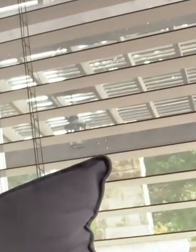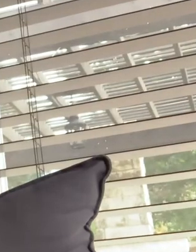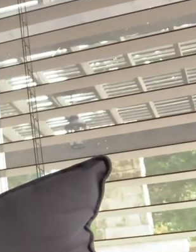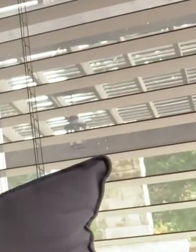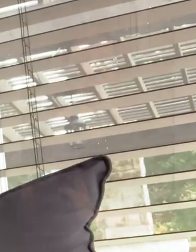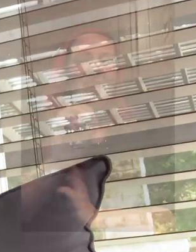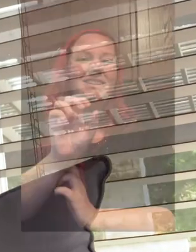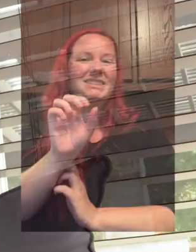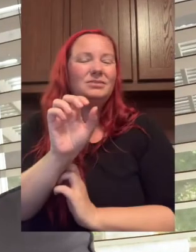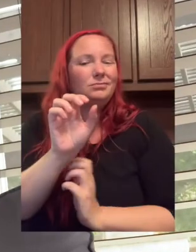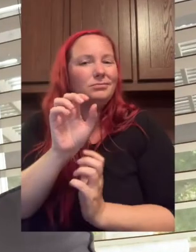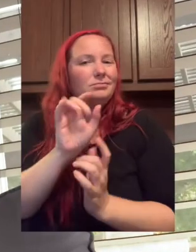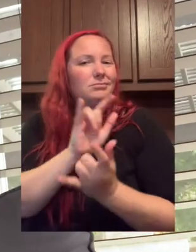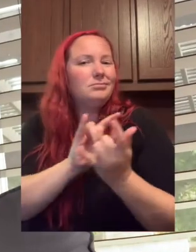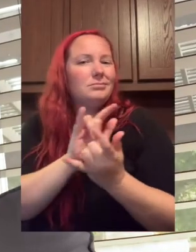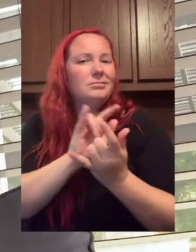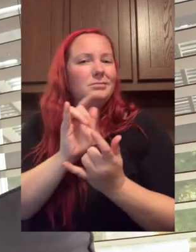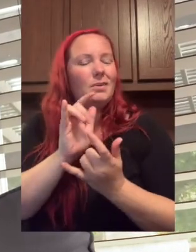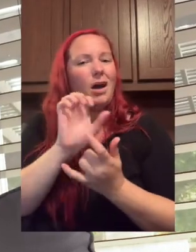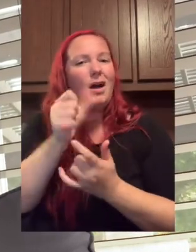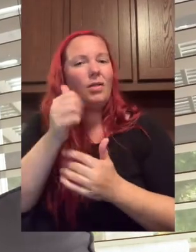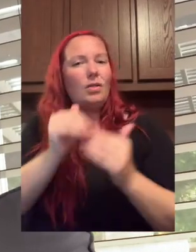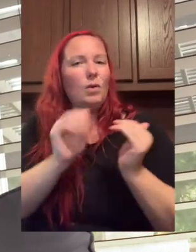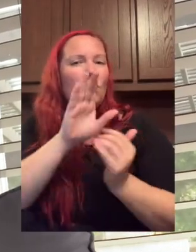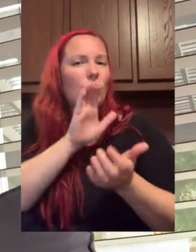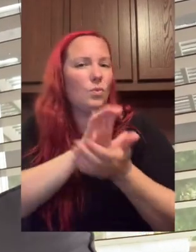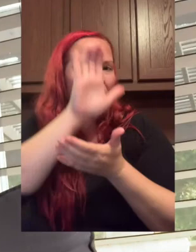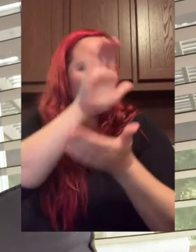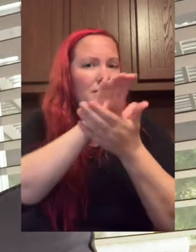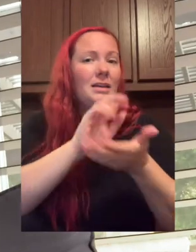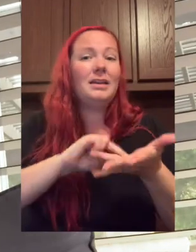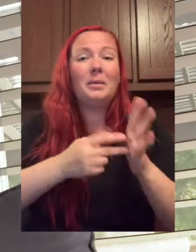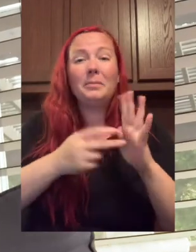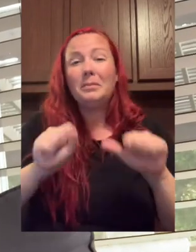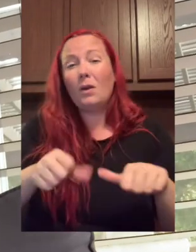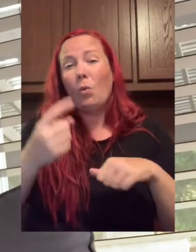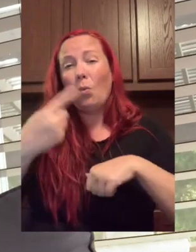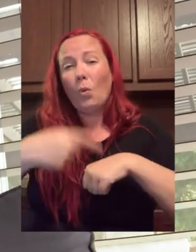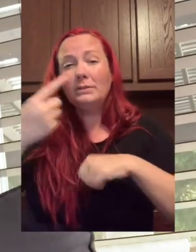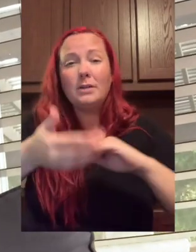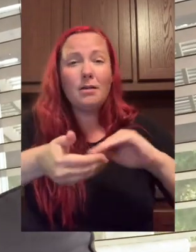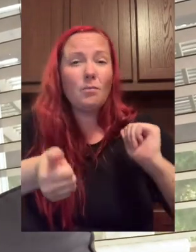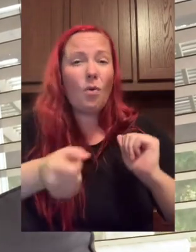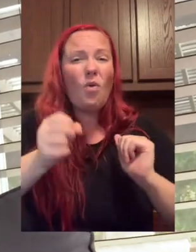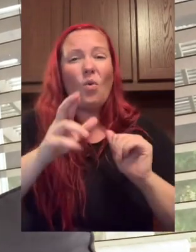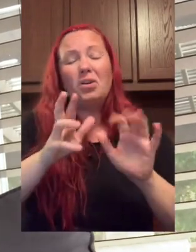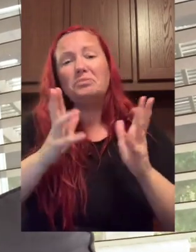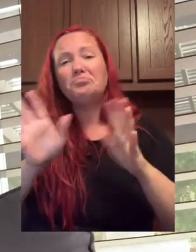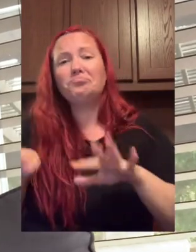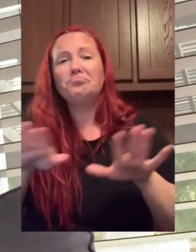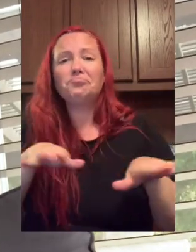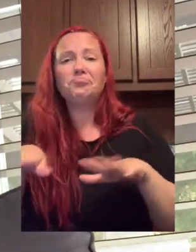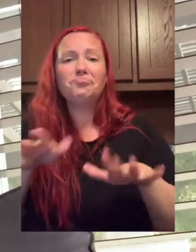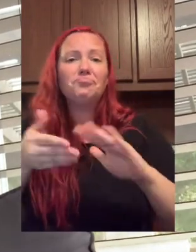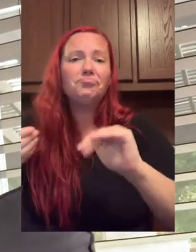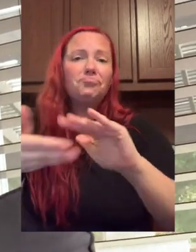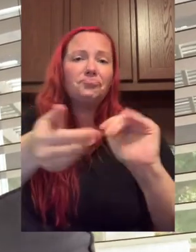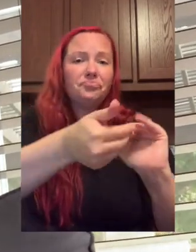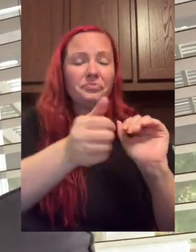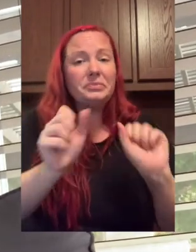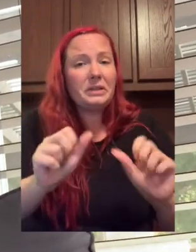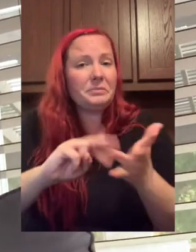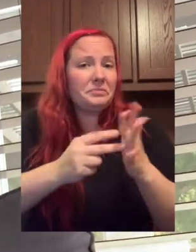Hi folks, Sarah Perry here. I wanted to discuss with you a little bit about my thoughts on affairs